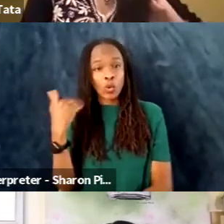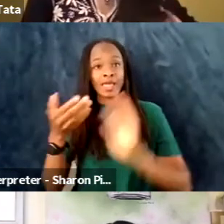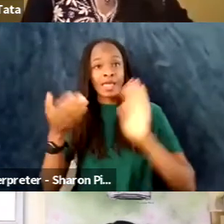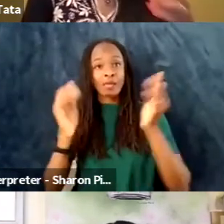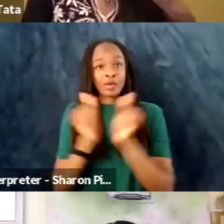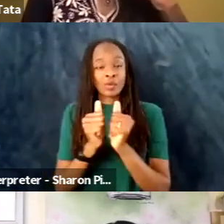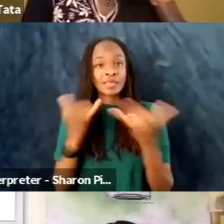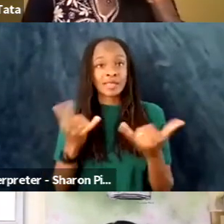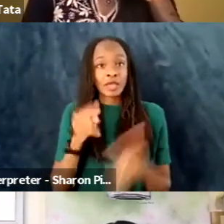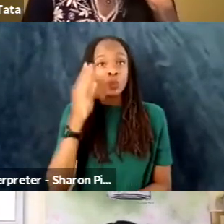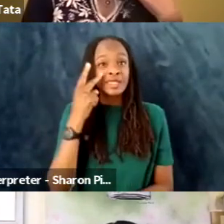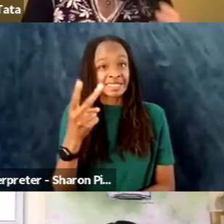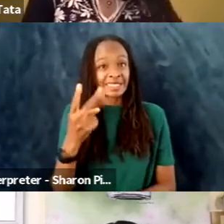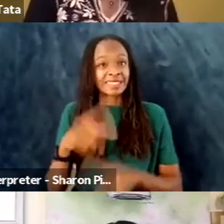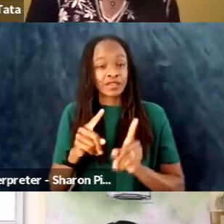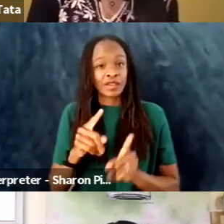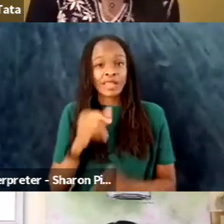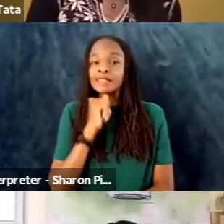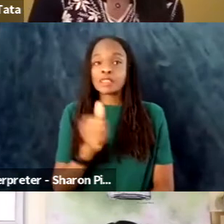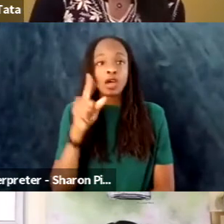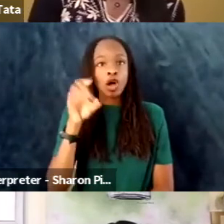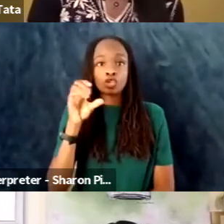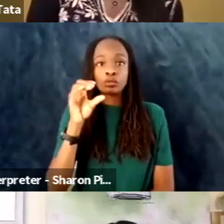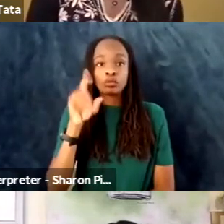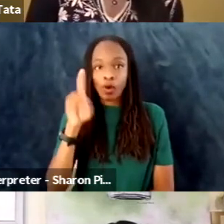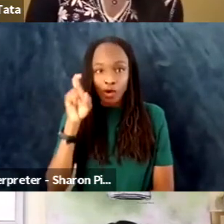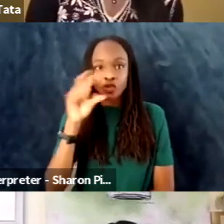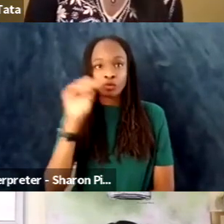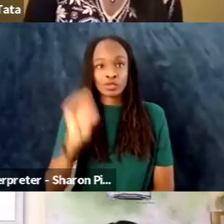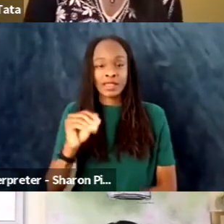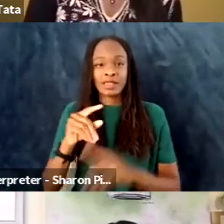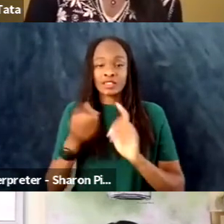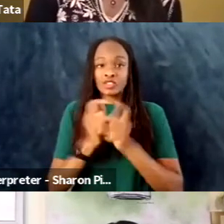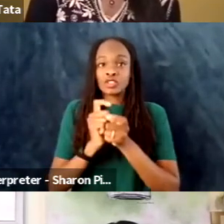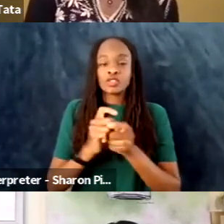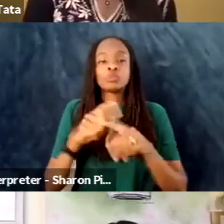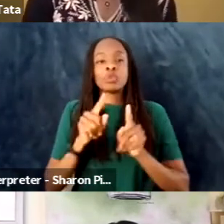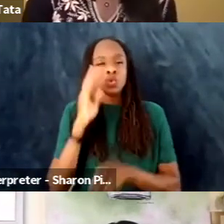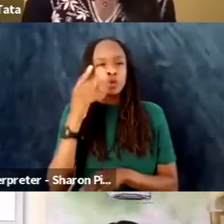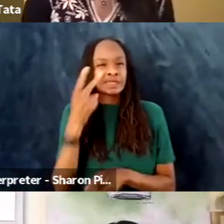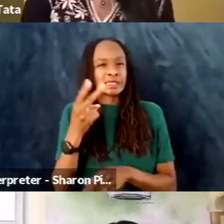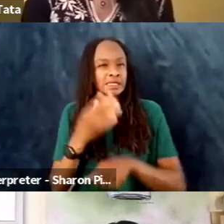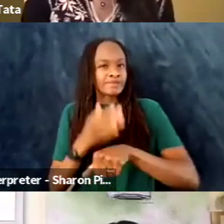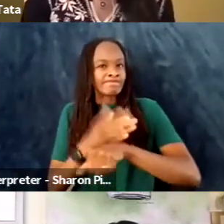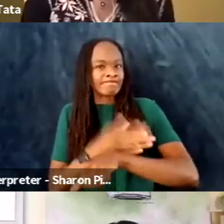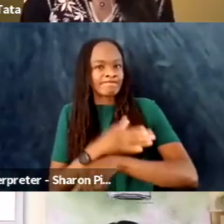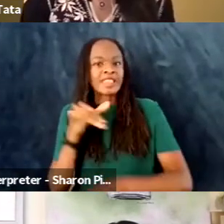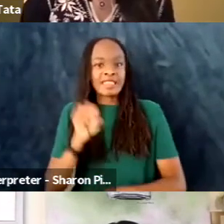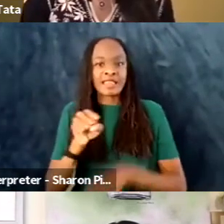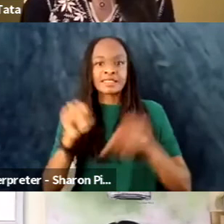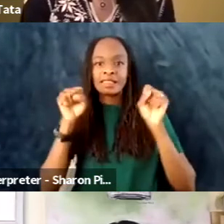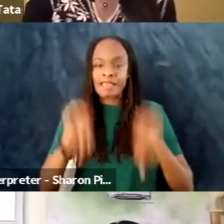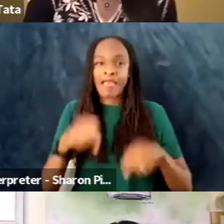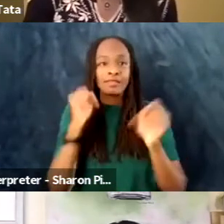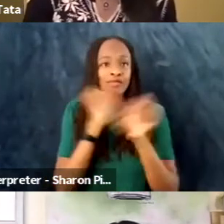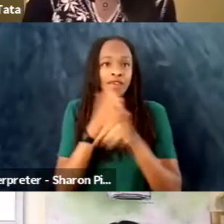a difference. You will not find 100% difference, but you will find an encouraging difference that, yes, it can be fought, yet it